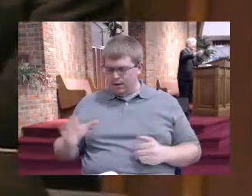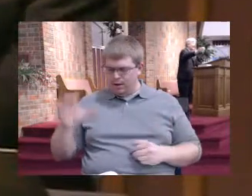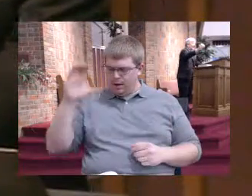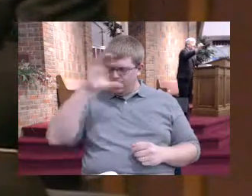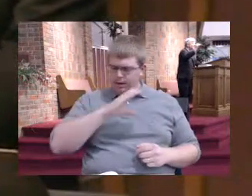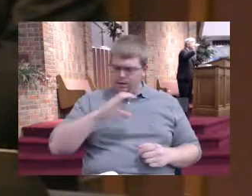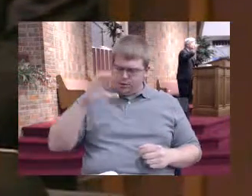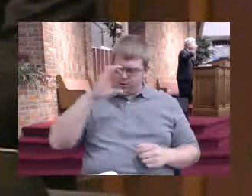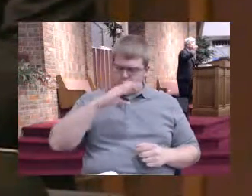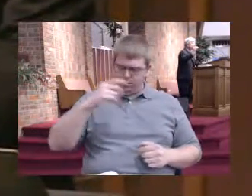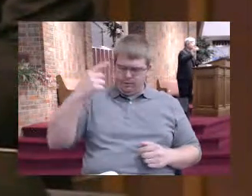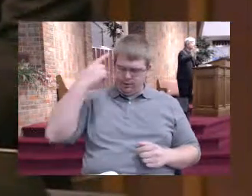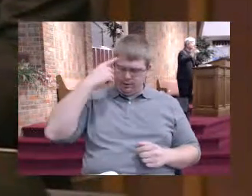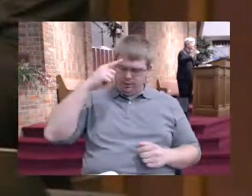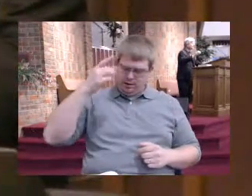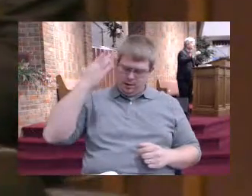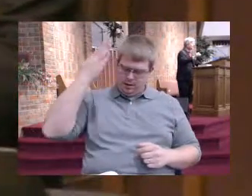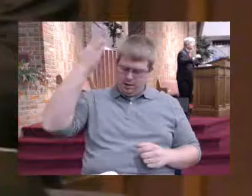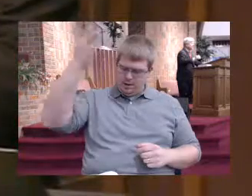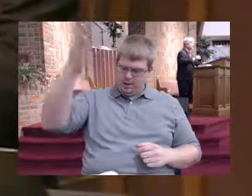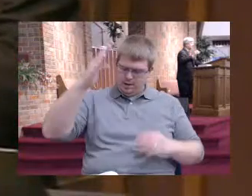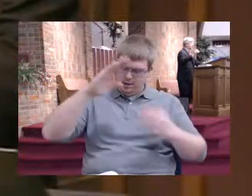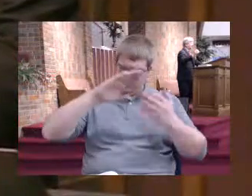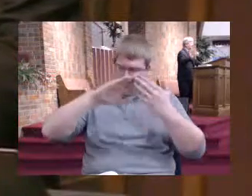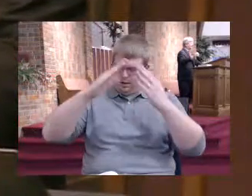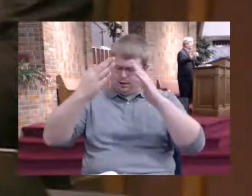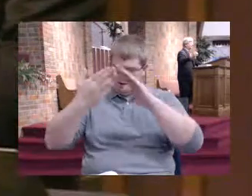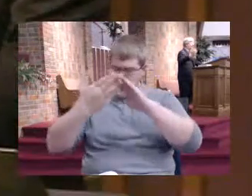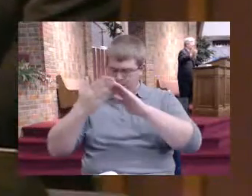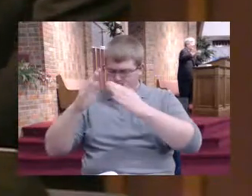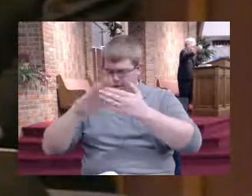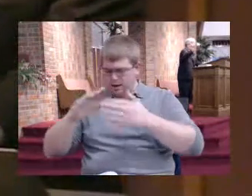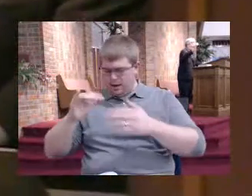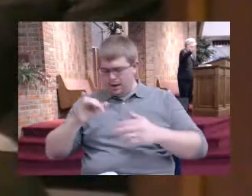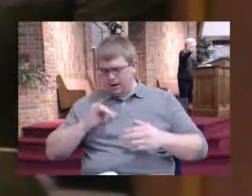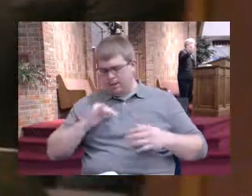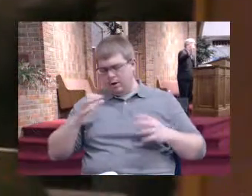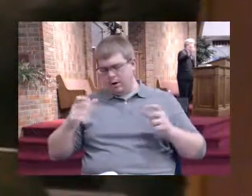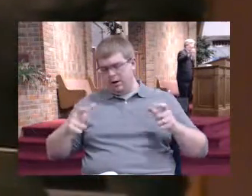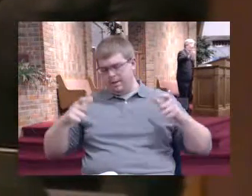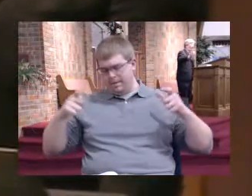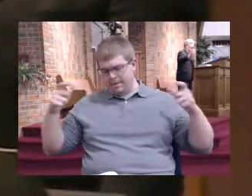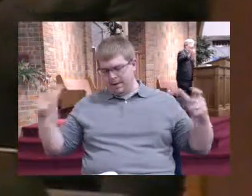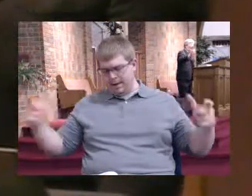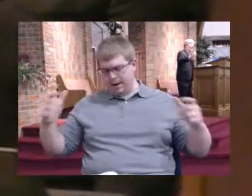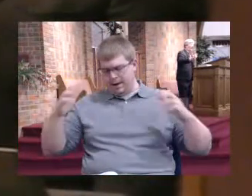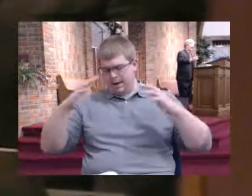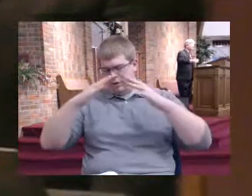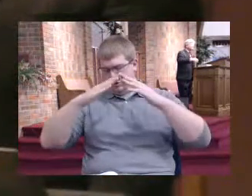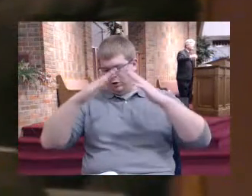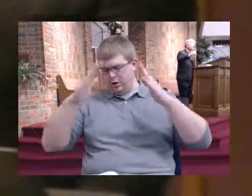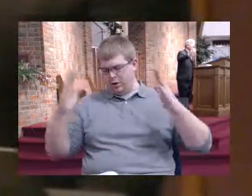pilgrim in search of a city. I want a